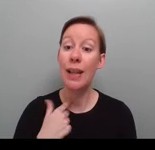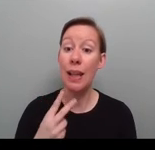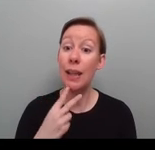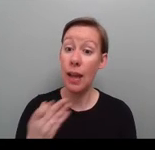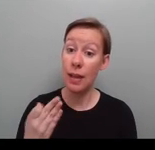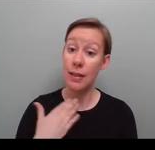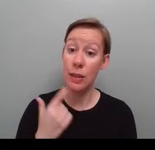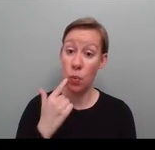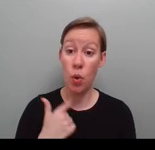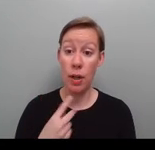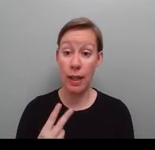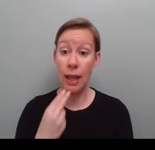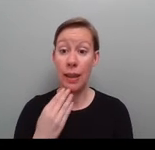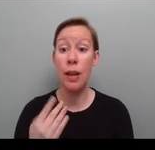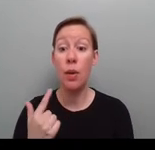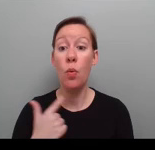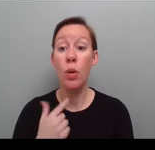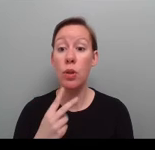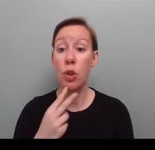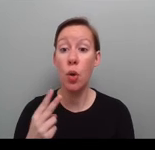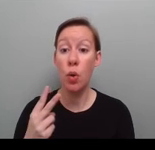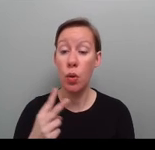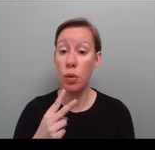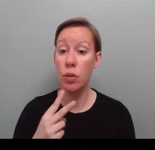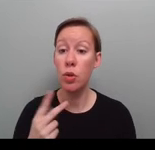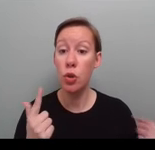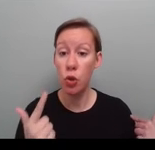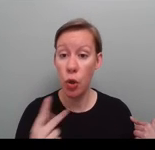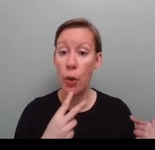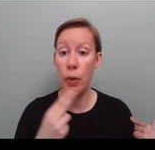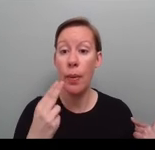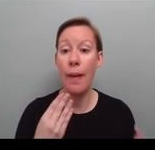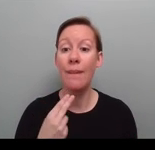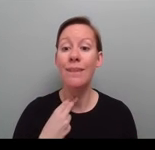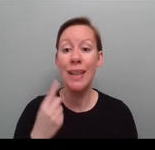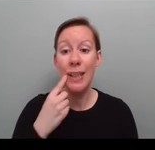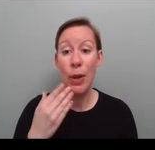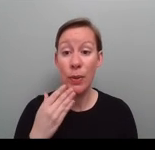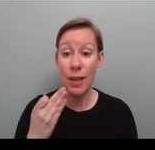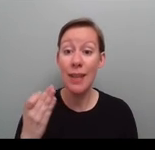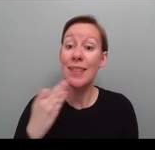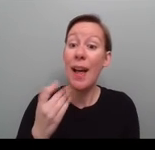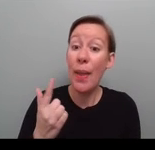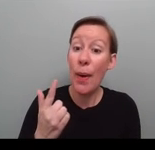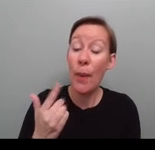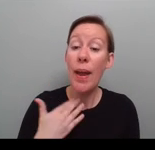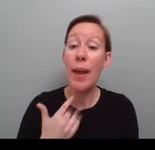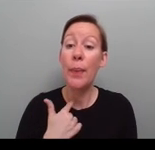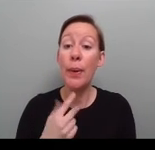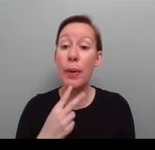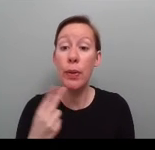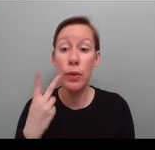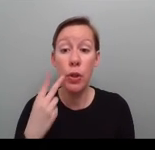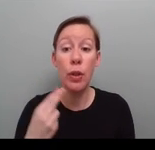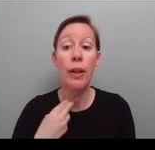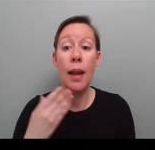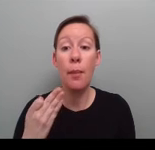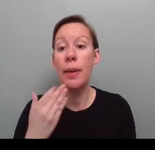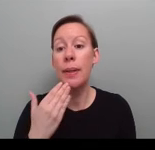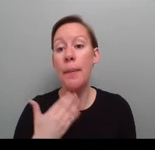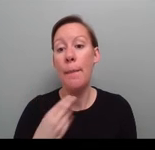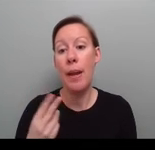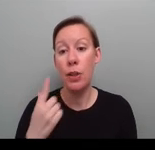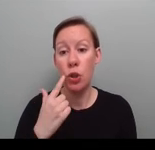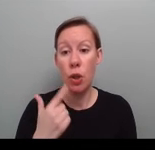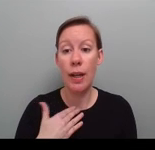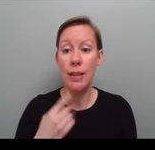it's working, and next it's going to show you the video test. So as you can see, hello friends, it's going to use your camera to just make sure that